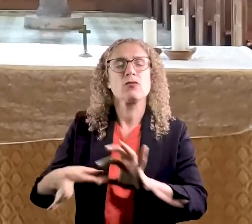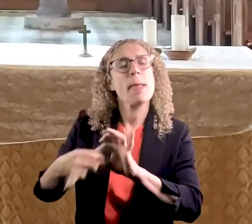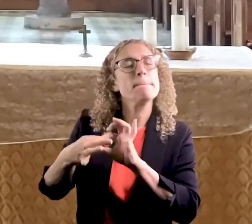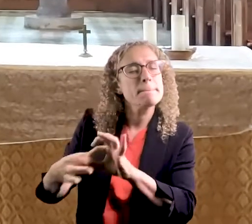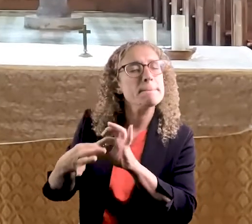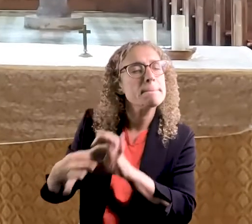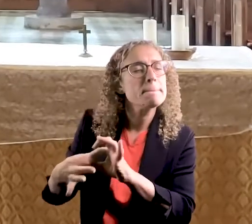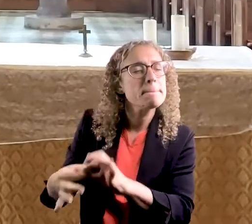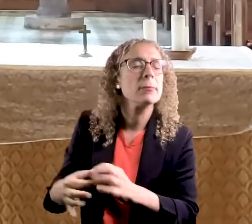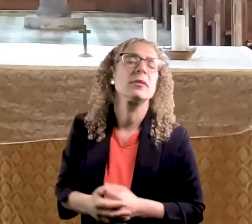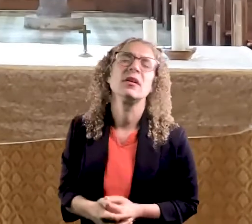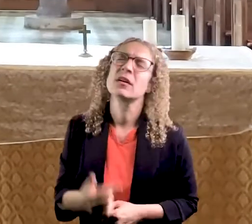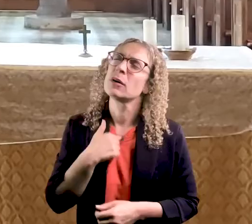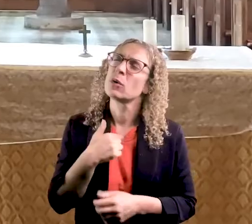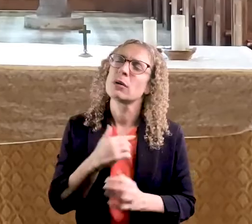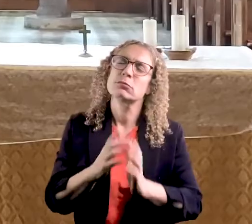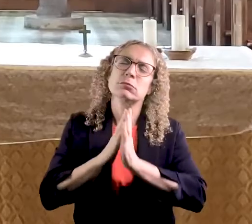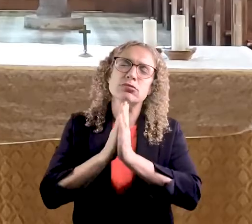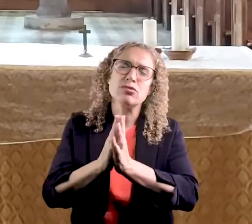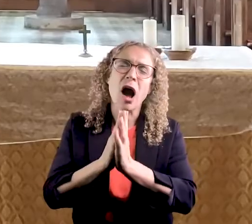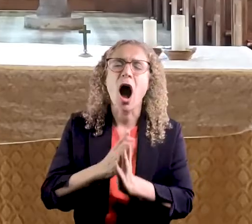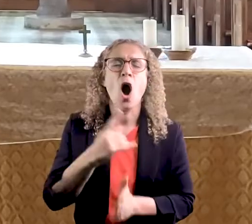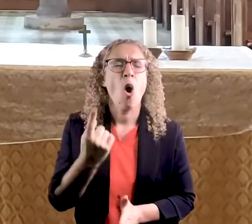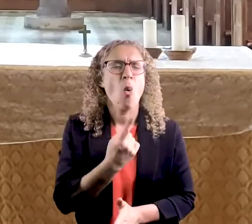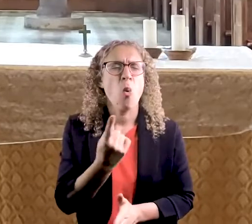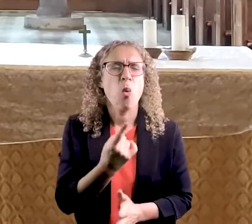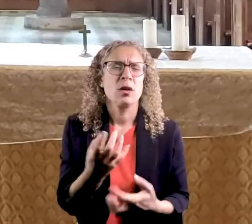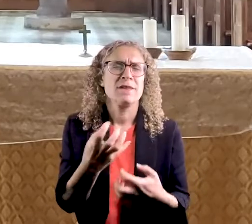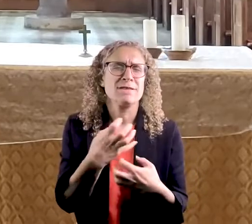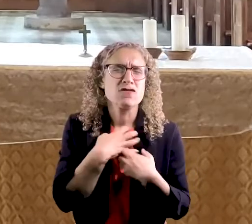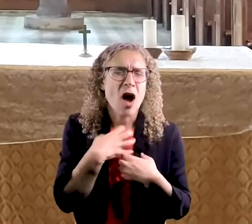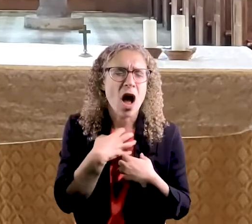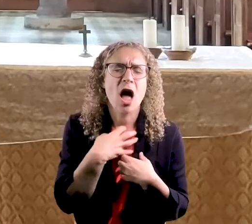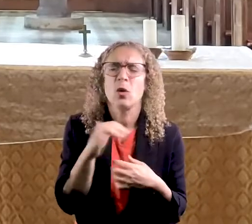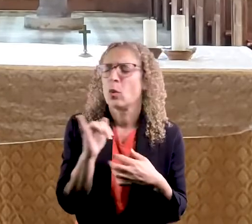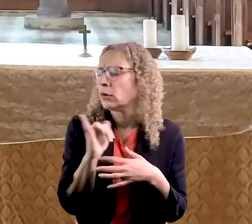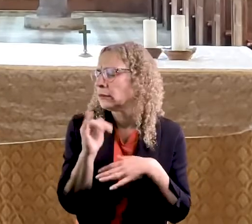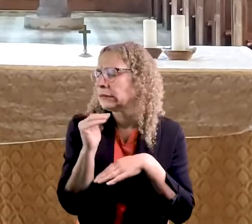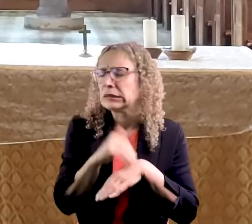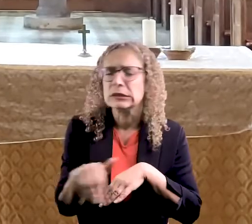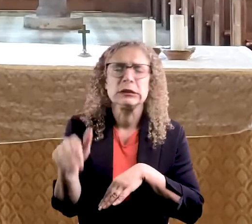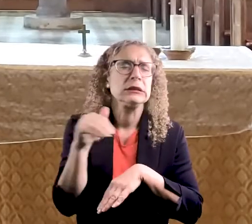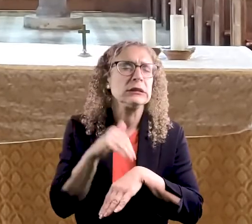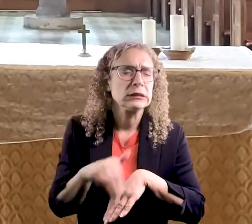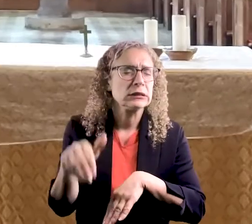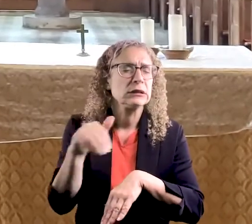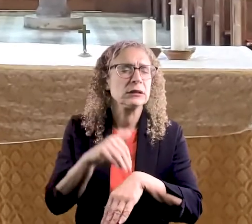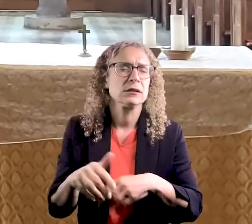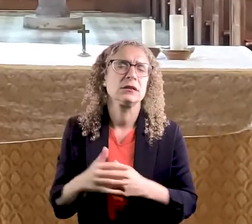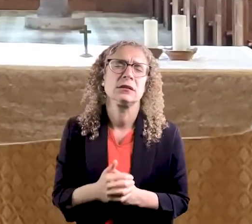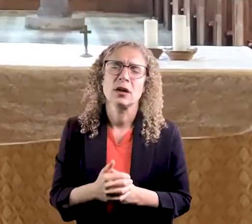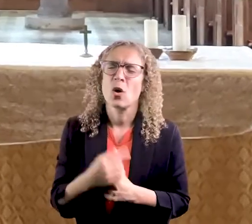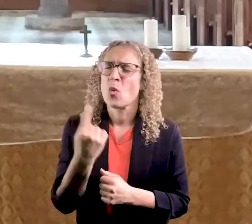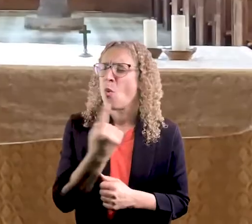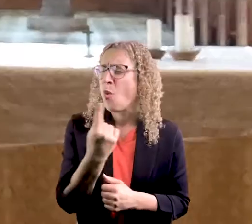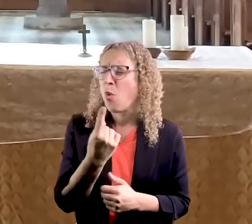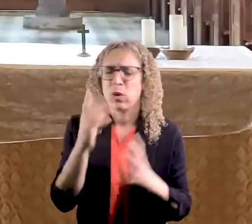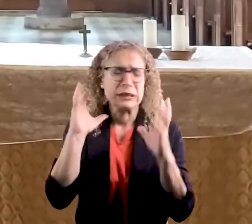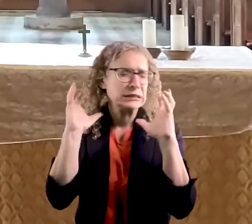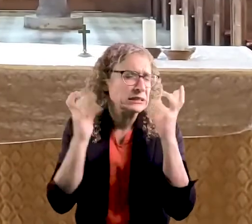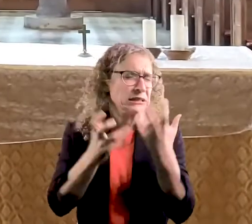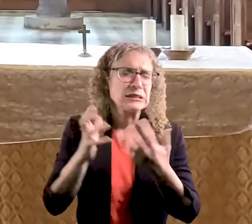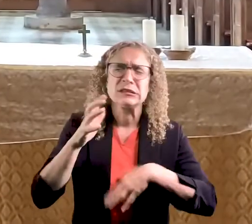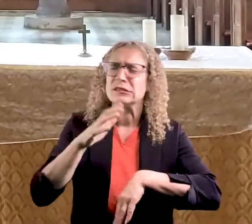of relationships, those whose lives are full of fear or strife, the fears